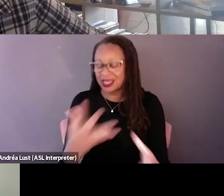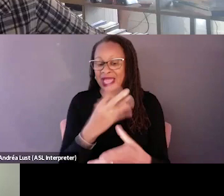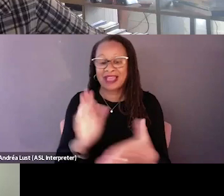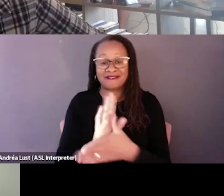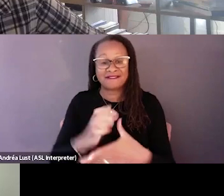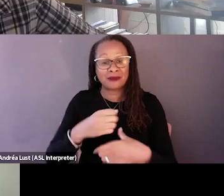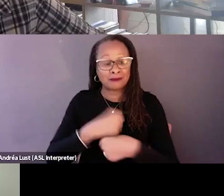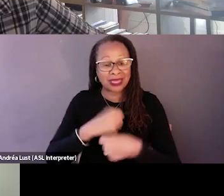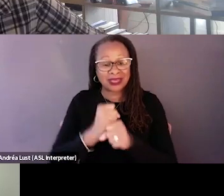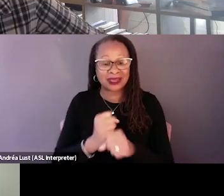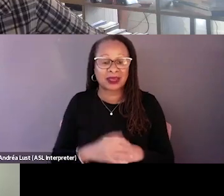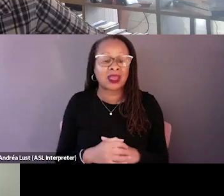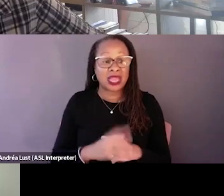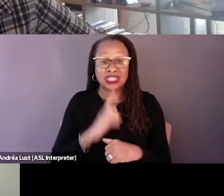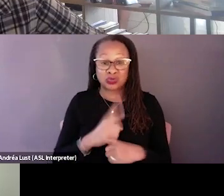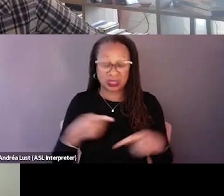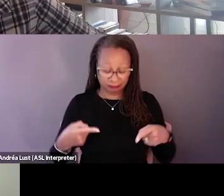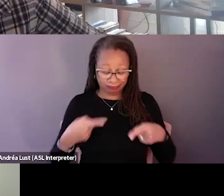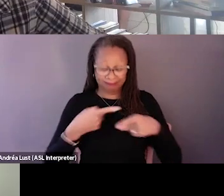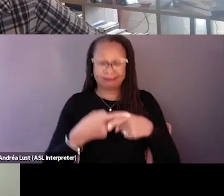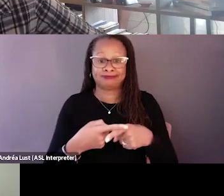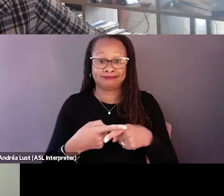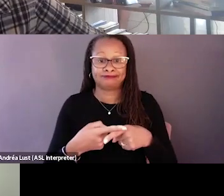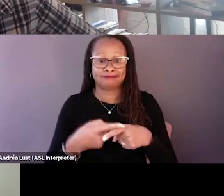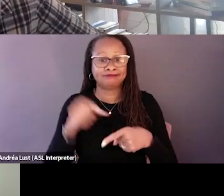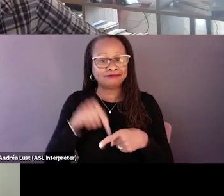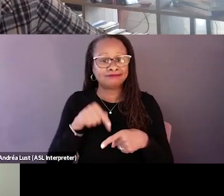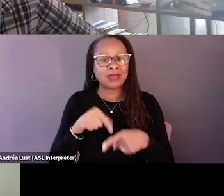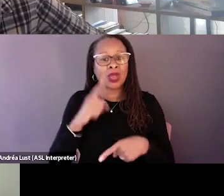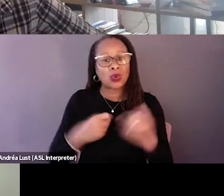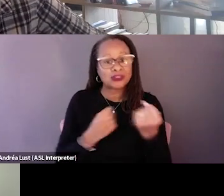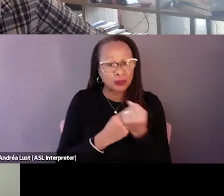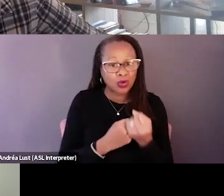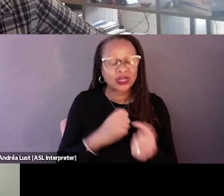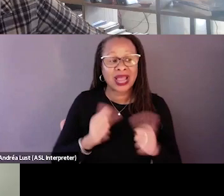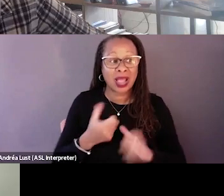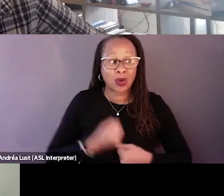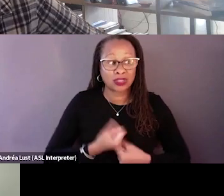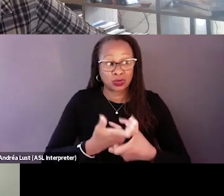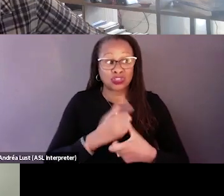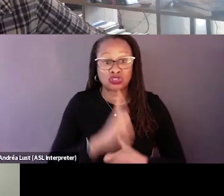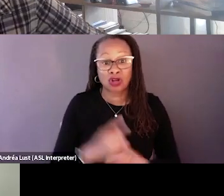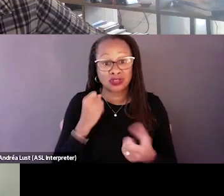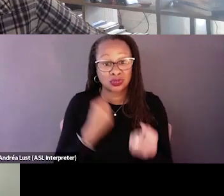really at a crossroads right now in terms of what is supported and how our expressions are supported,